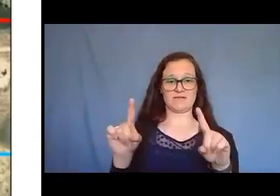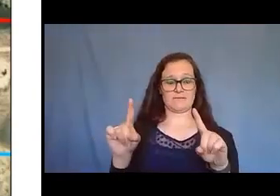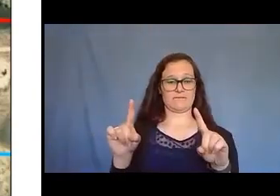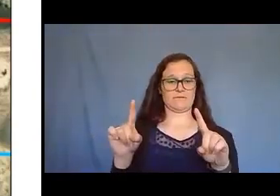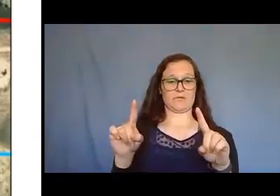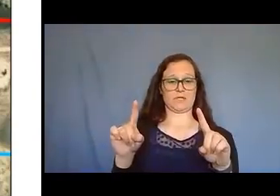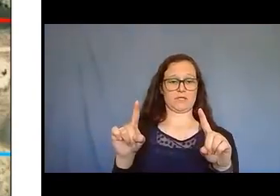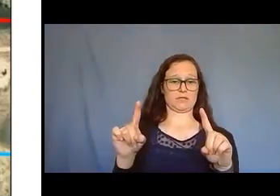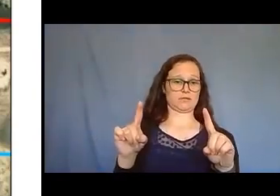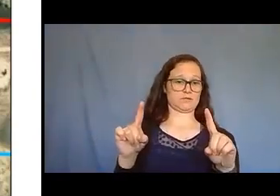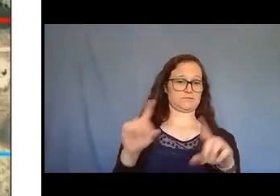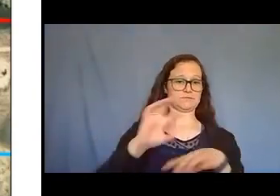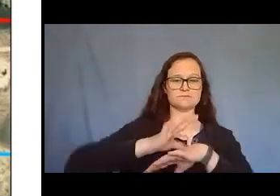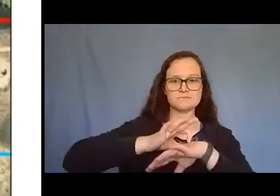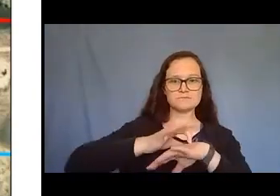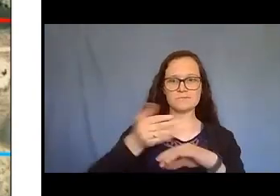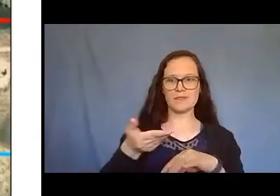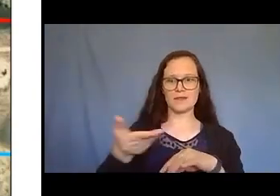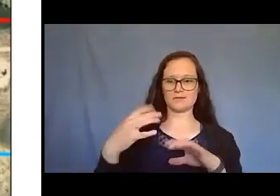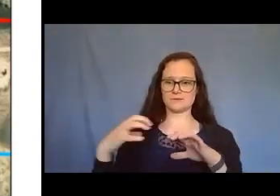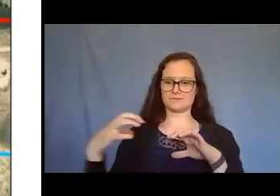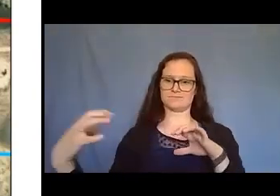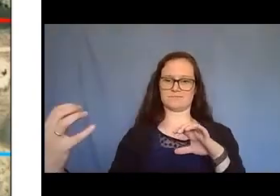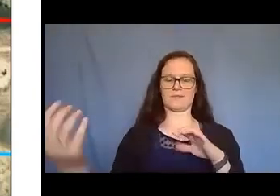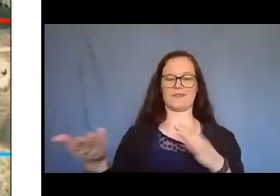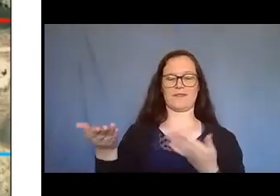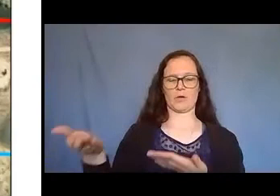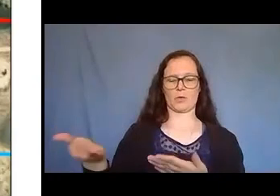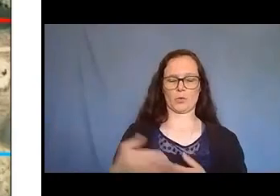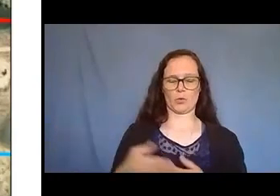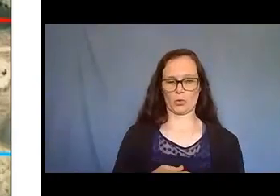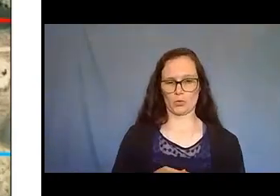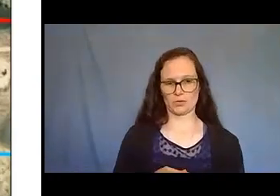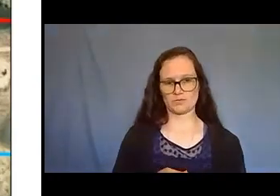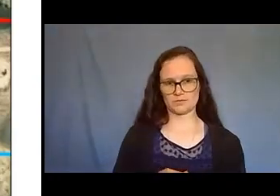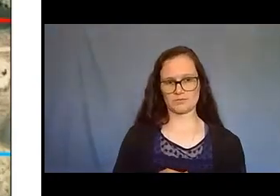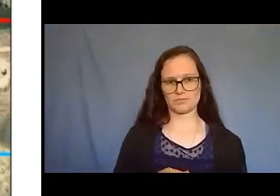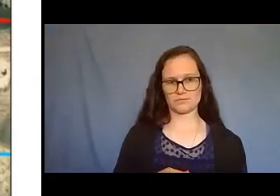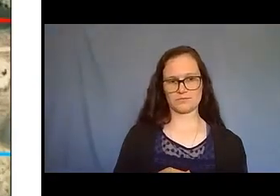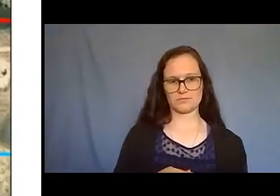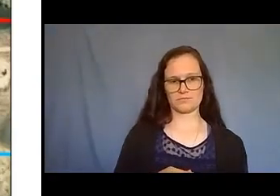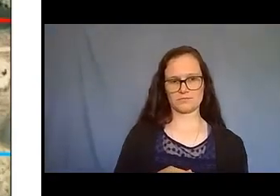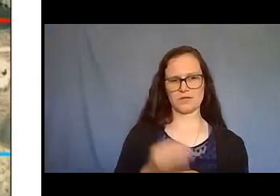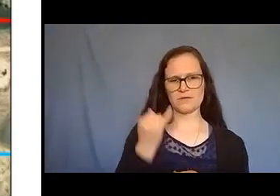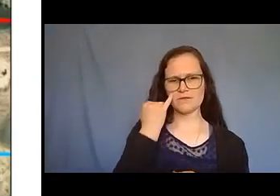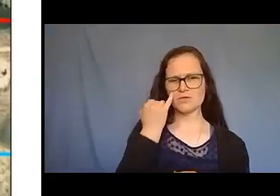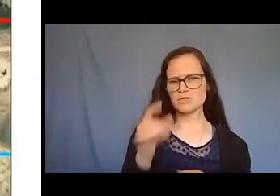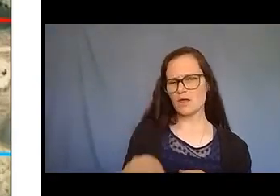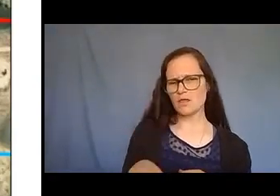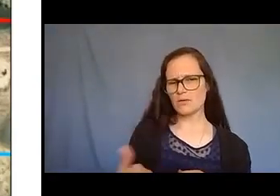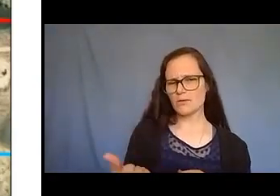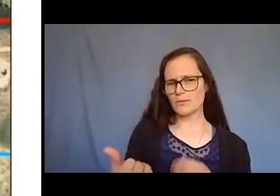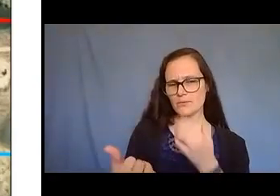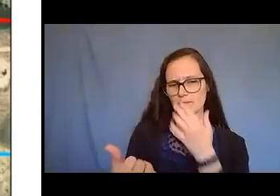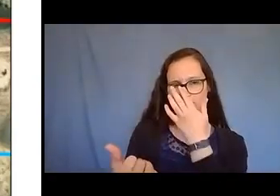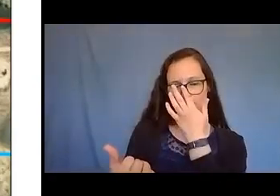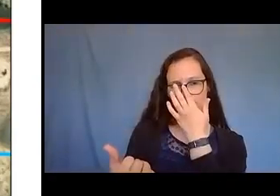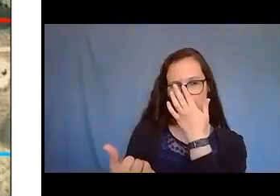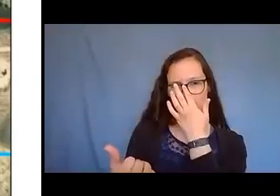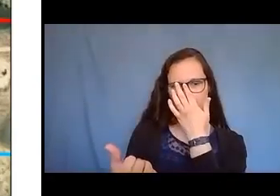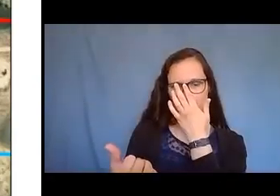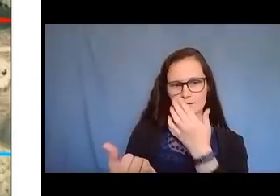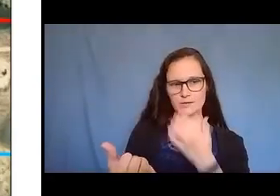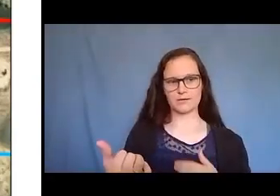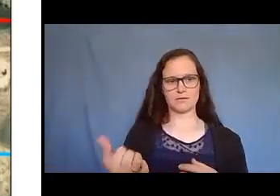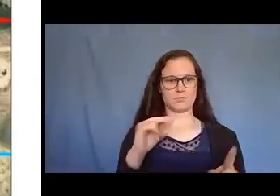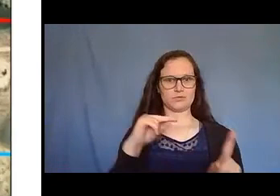also understanding where exactly that contact is, or if there's, other lenses or something that